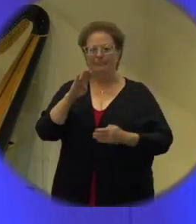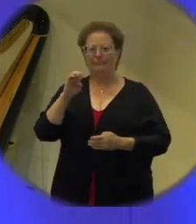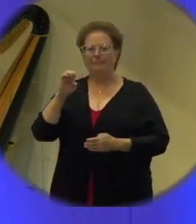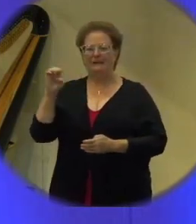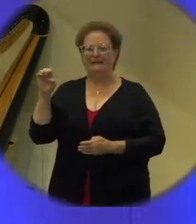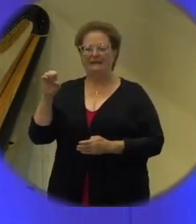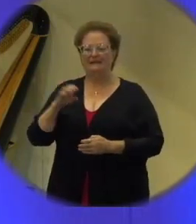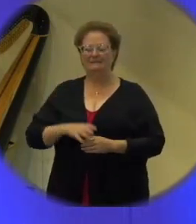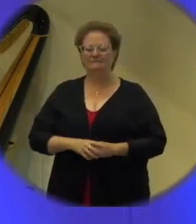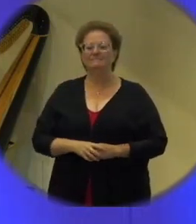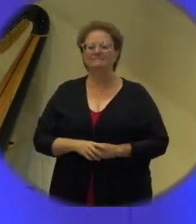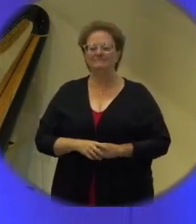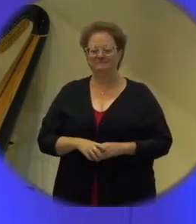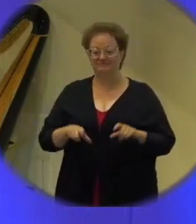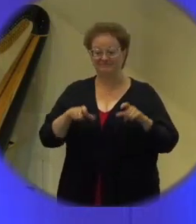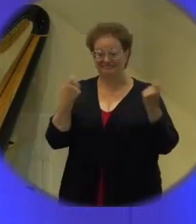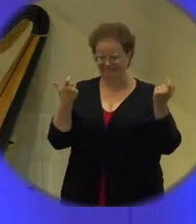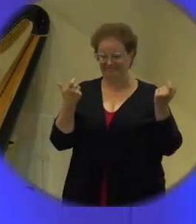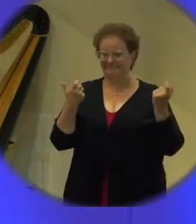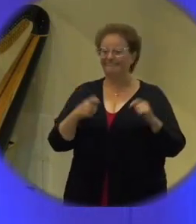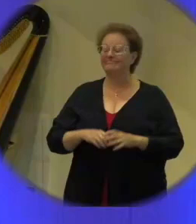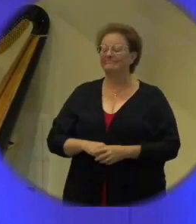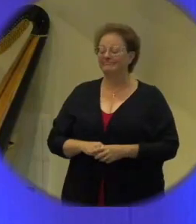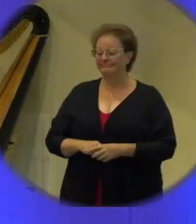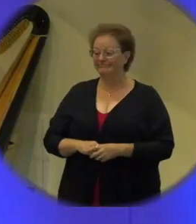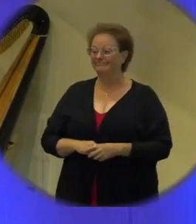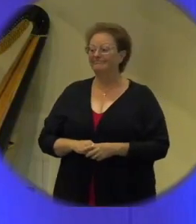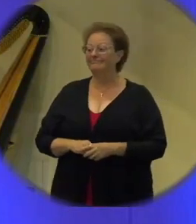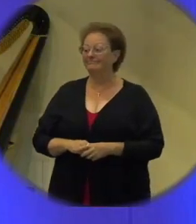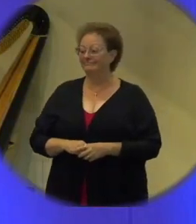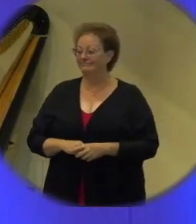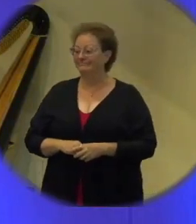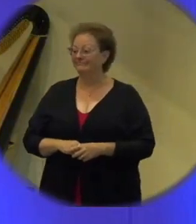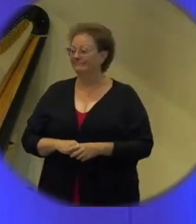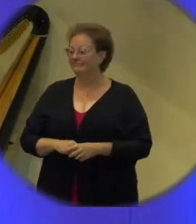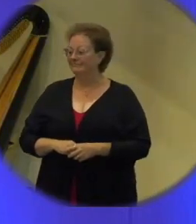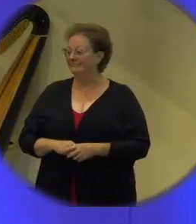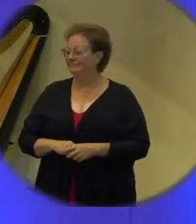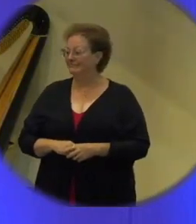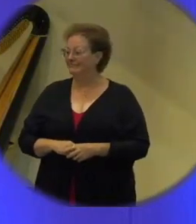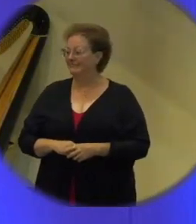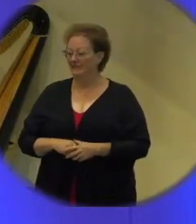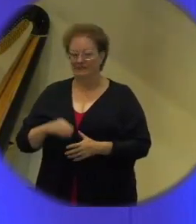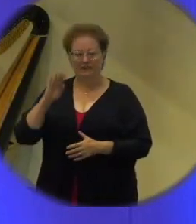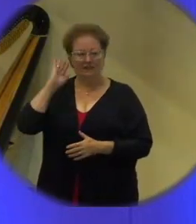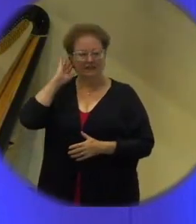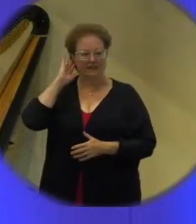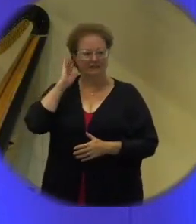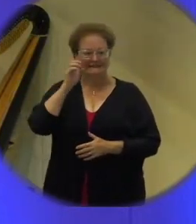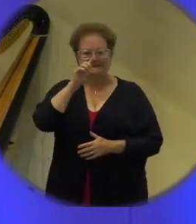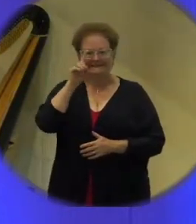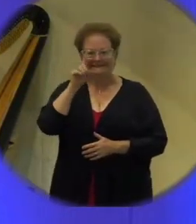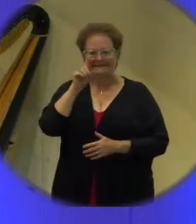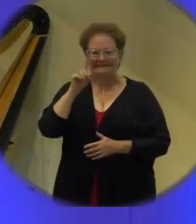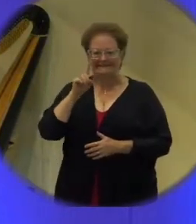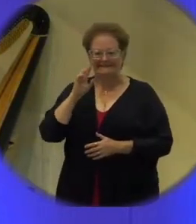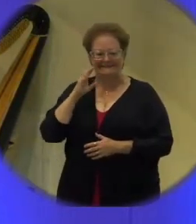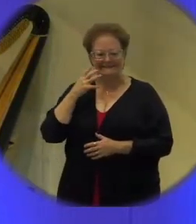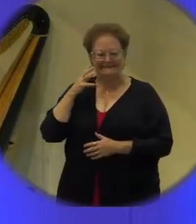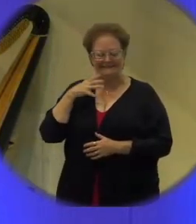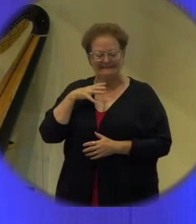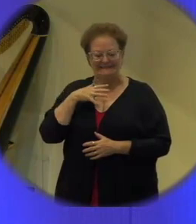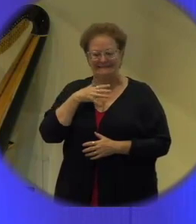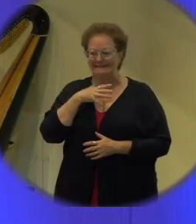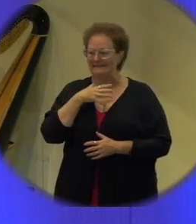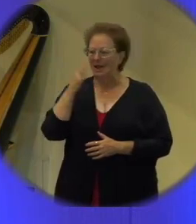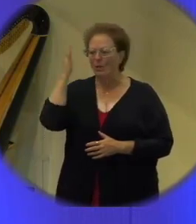life. You know, it's a Vegas bee, you know. And, you know, when that thing's buzzing, and you got a little girl in there, she's terrified.